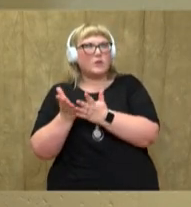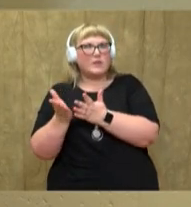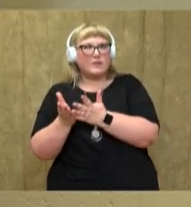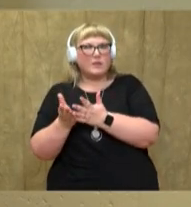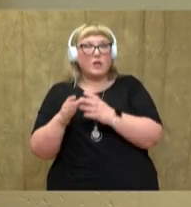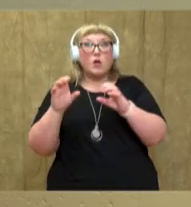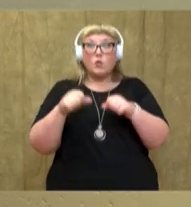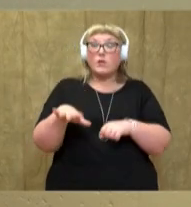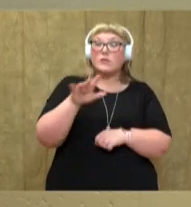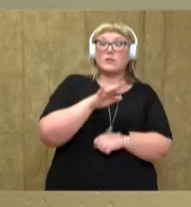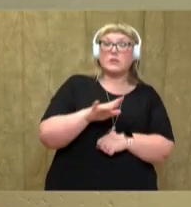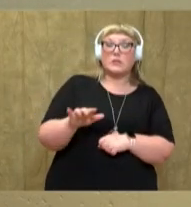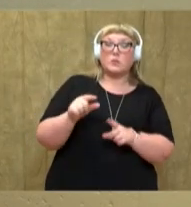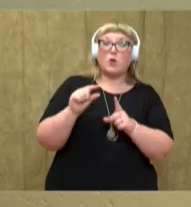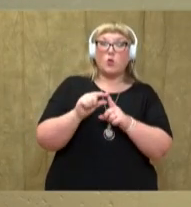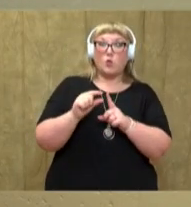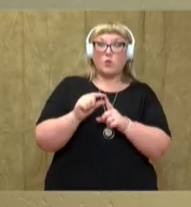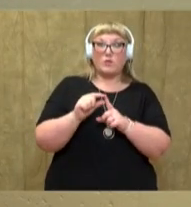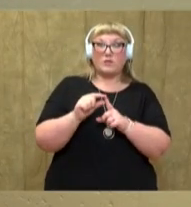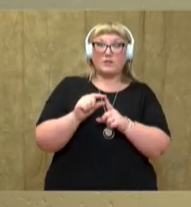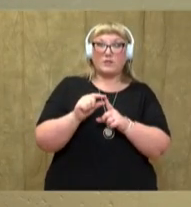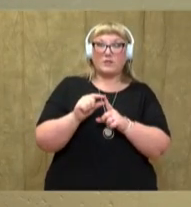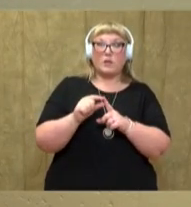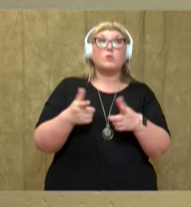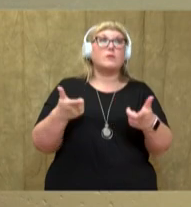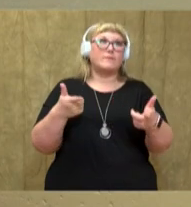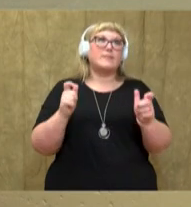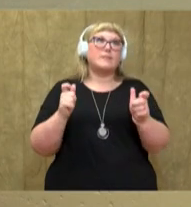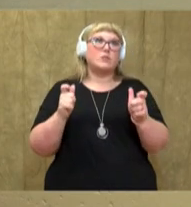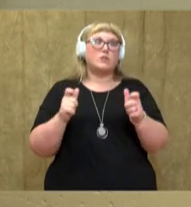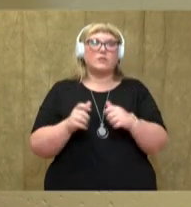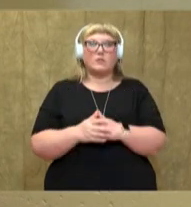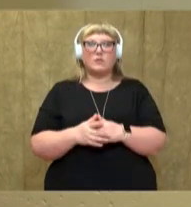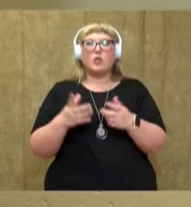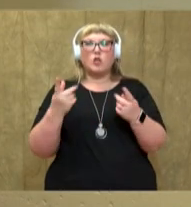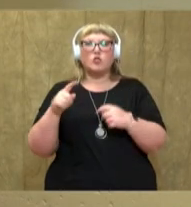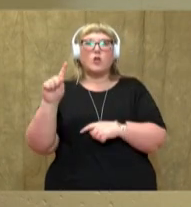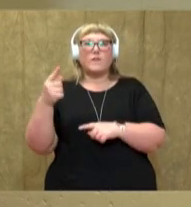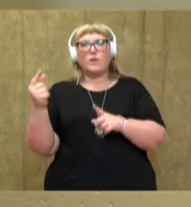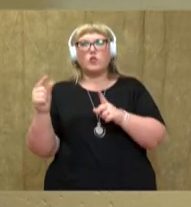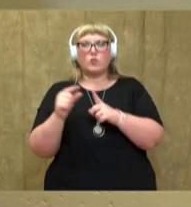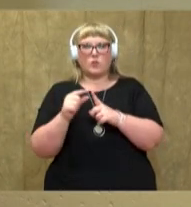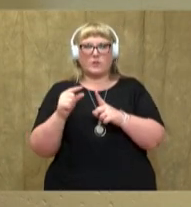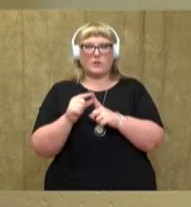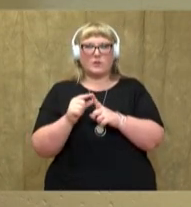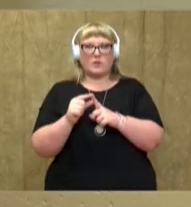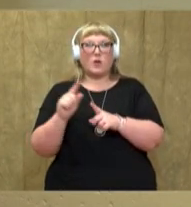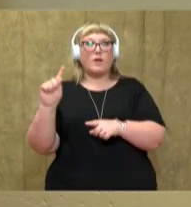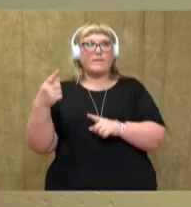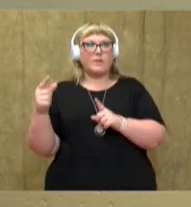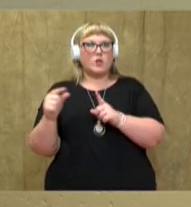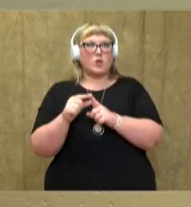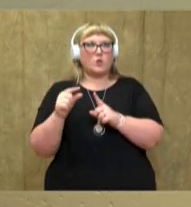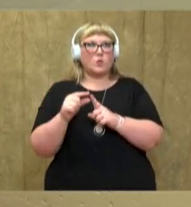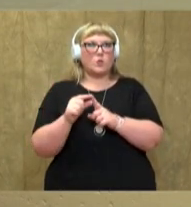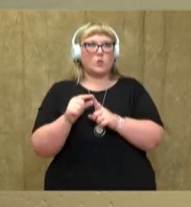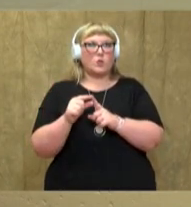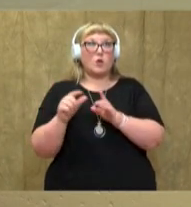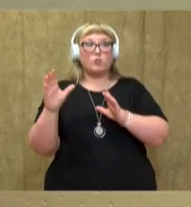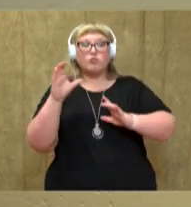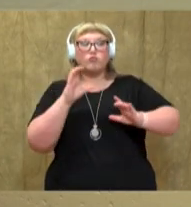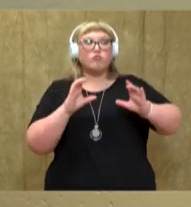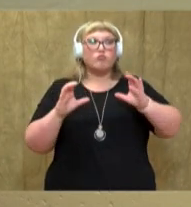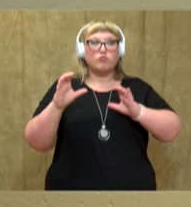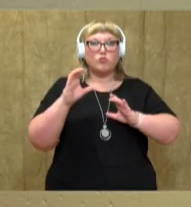that we can spell those words completely and get them done faster. Let's try our first word. The first word we're going to look for in our bingo